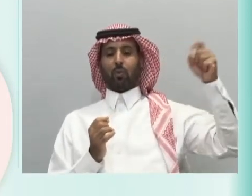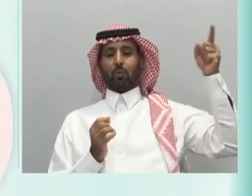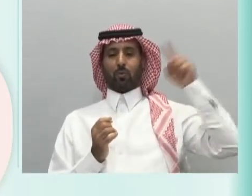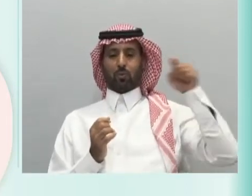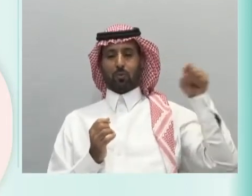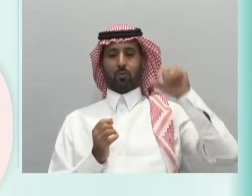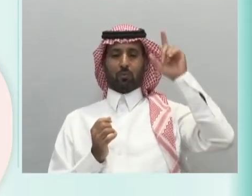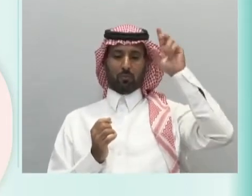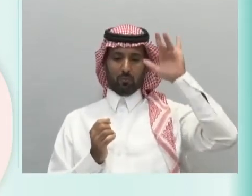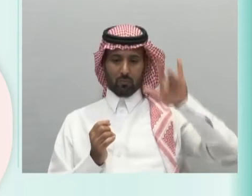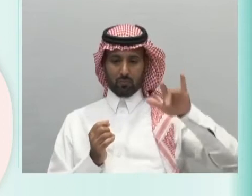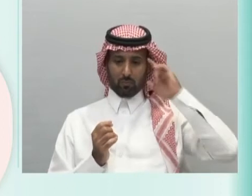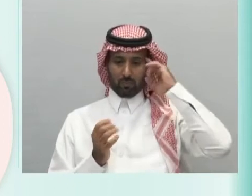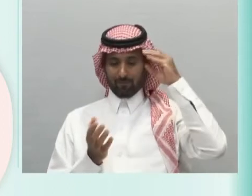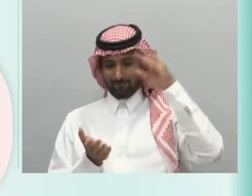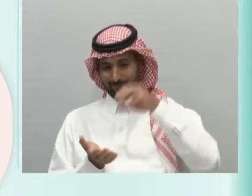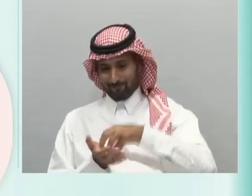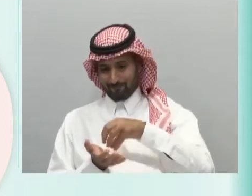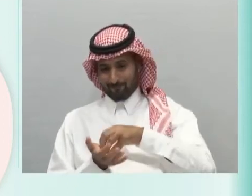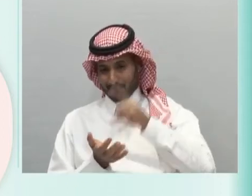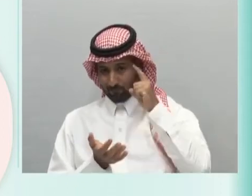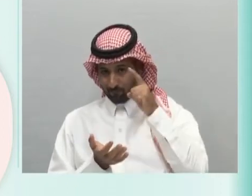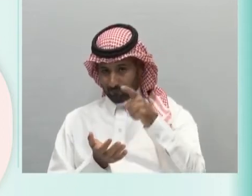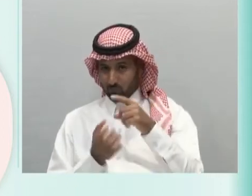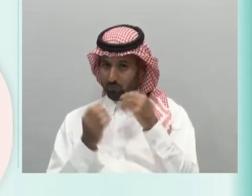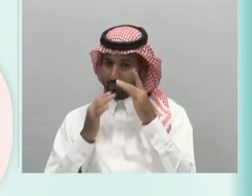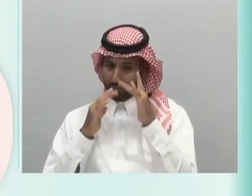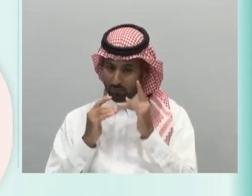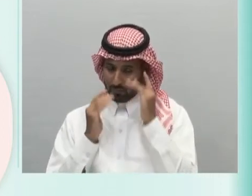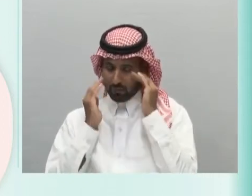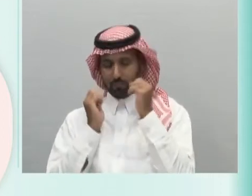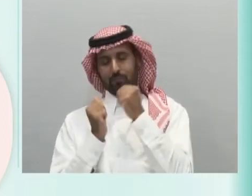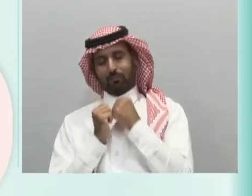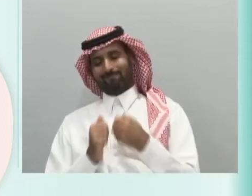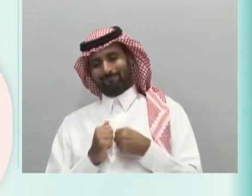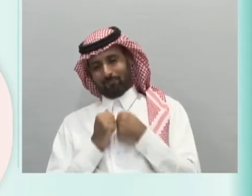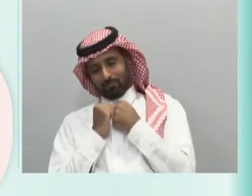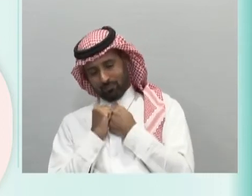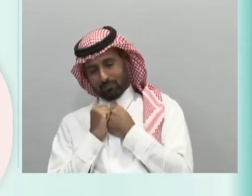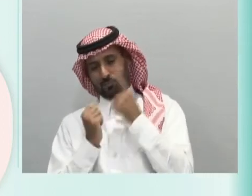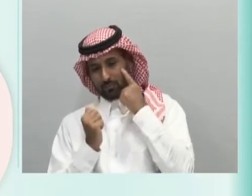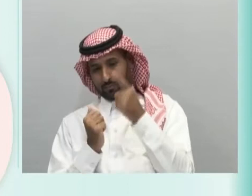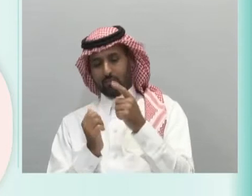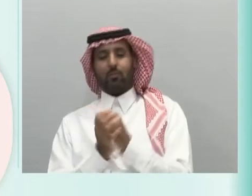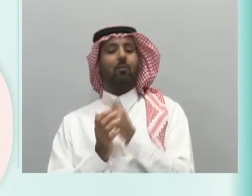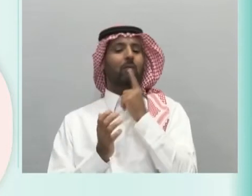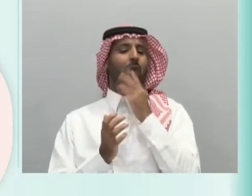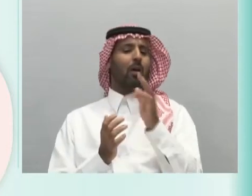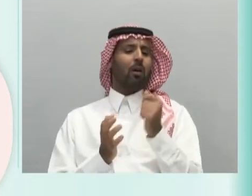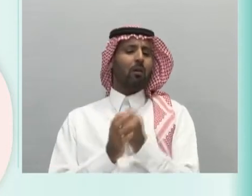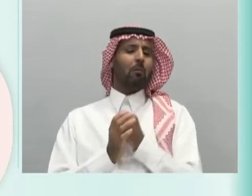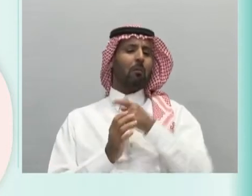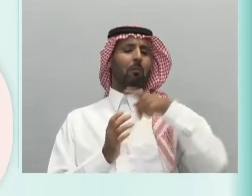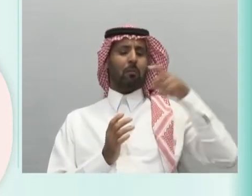get a cozy place or a cozy room. Okay, and the last word is extremely beautiful. If you want